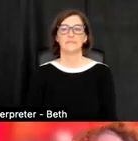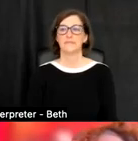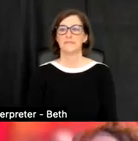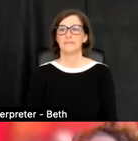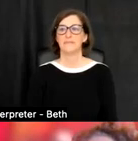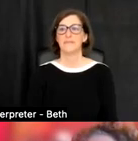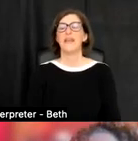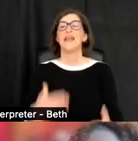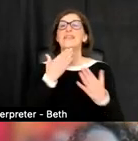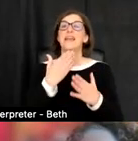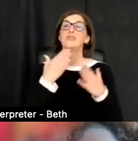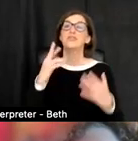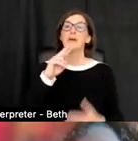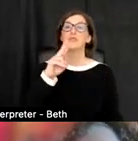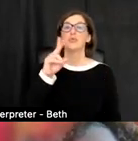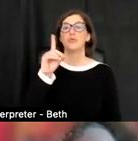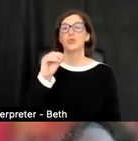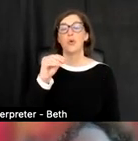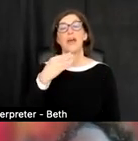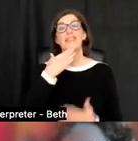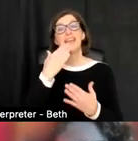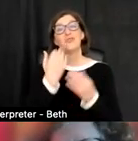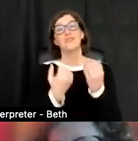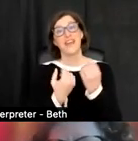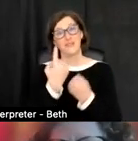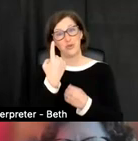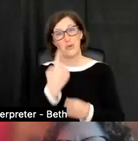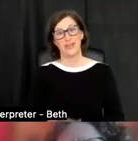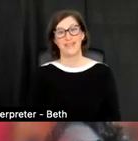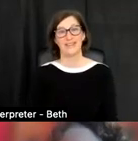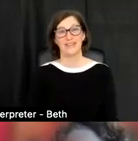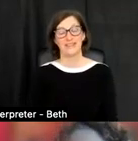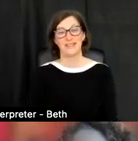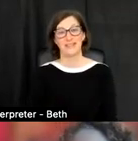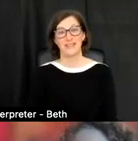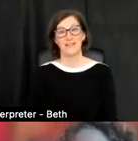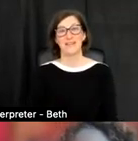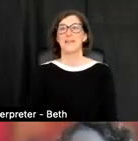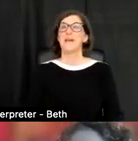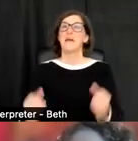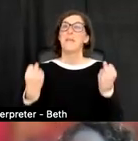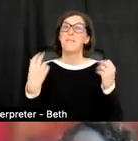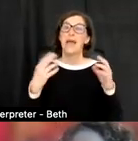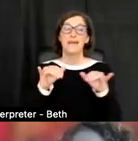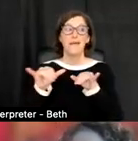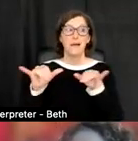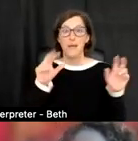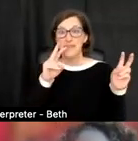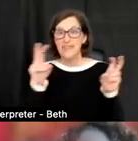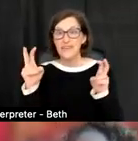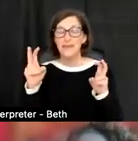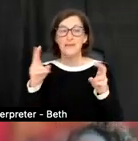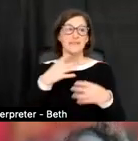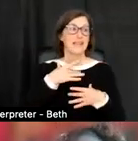Thanks so much, Rudo, and thanks to everyone. A lot of common themes, a lot of interest, a lot